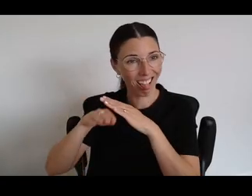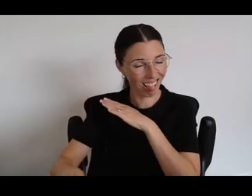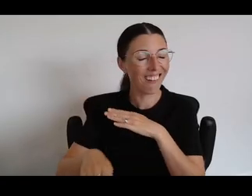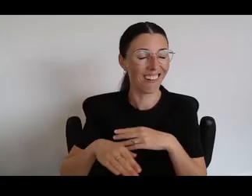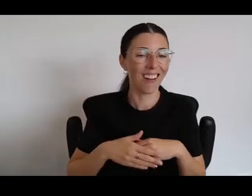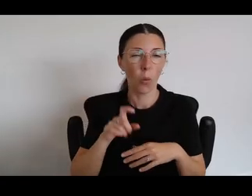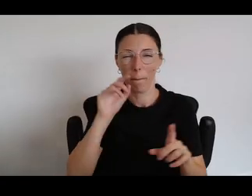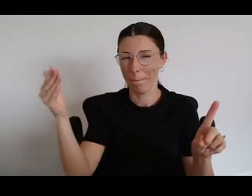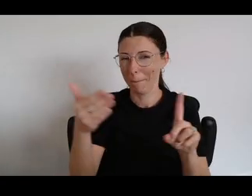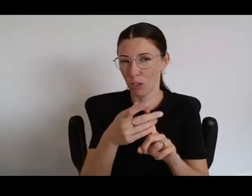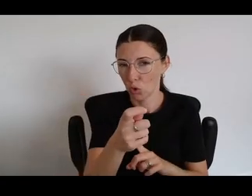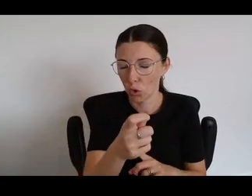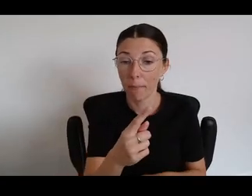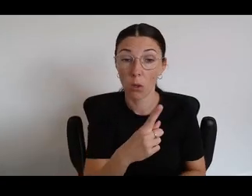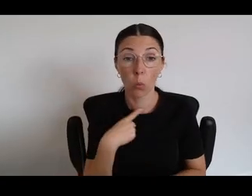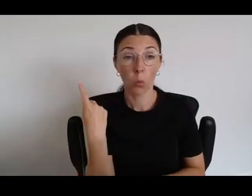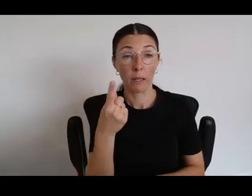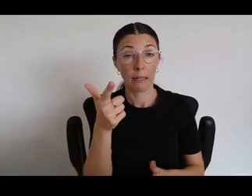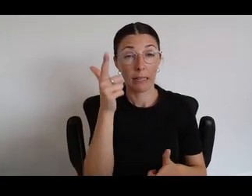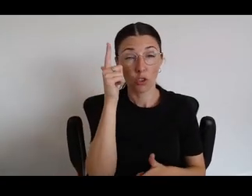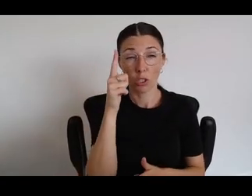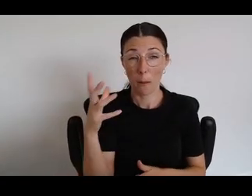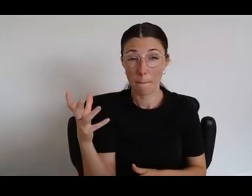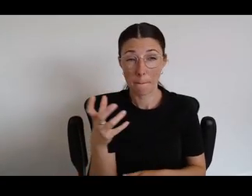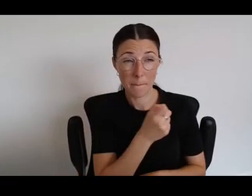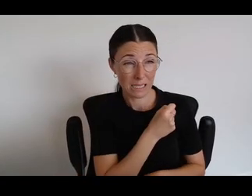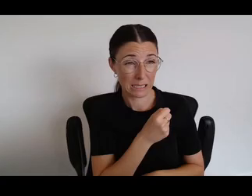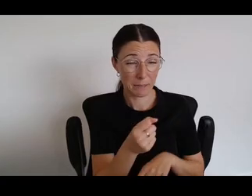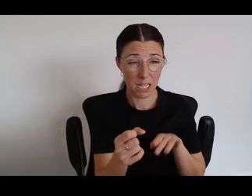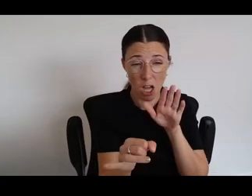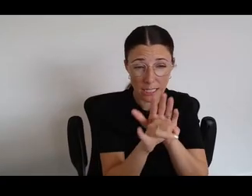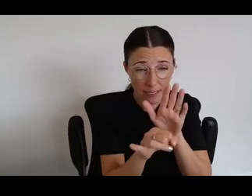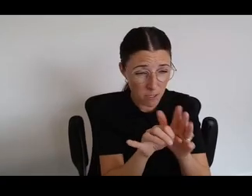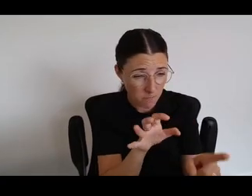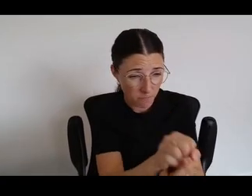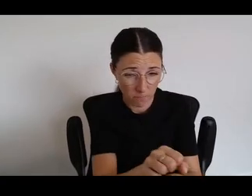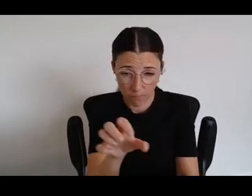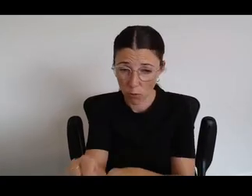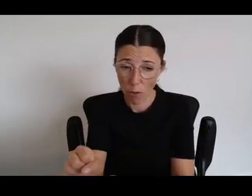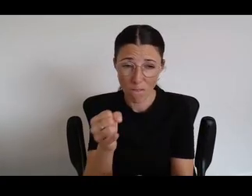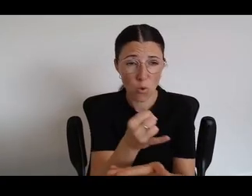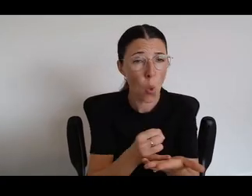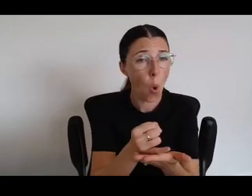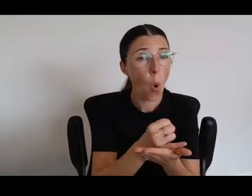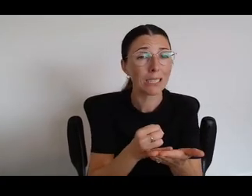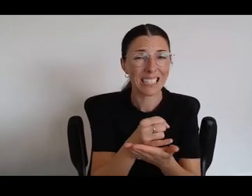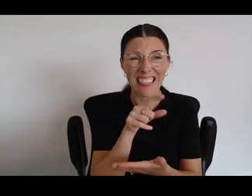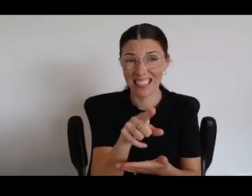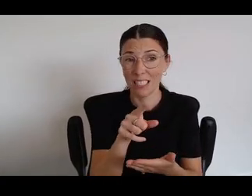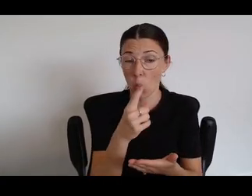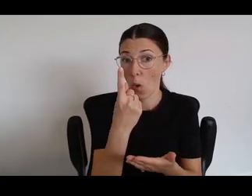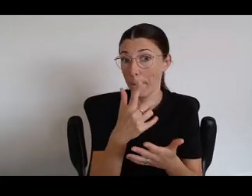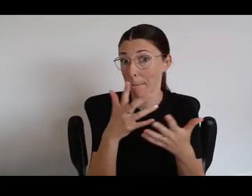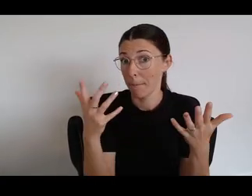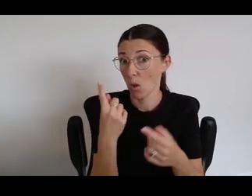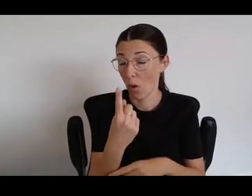also able to identify these flaws and arguments that people are saying, and this is one of the biggest ones, that just give us a